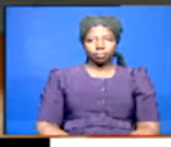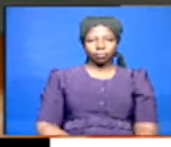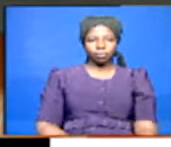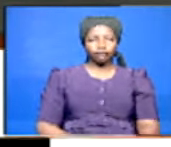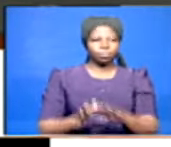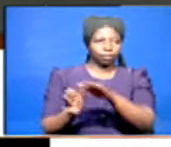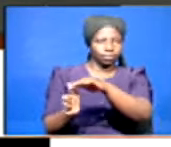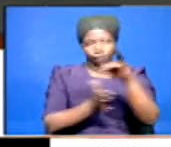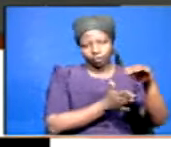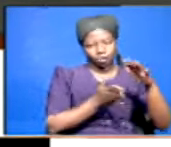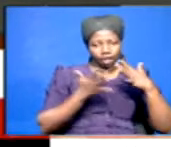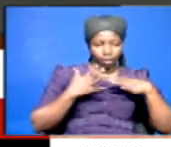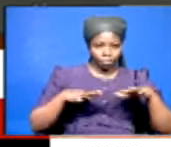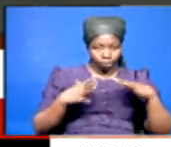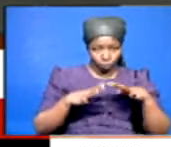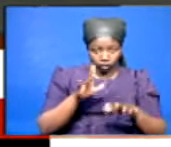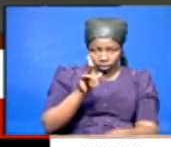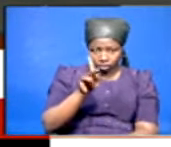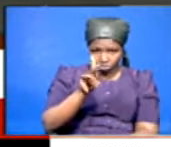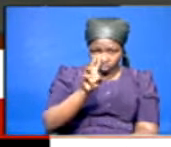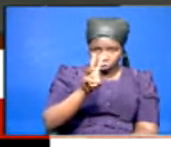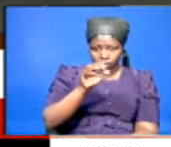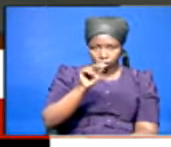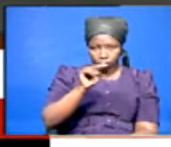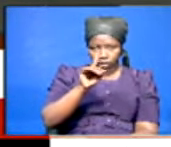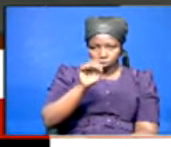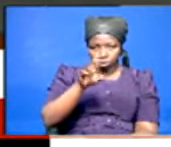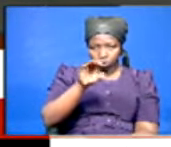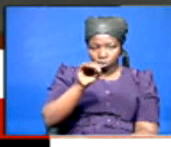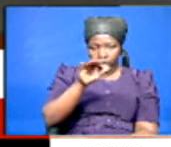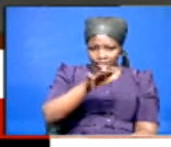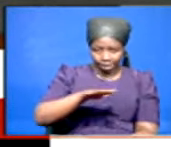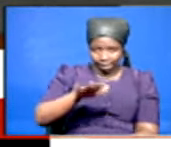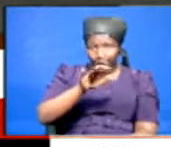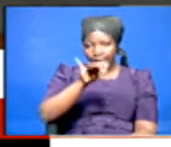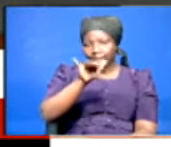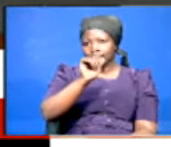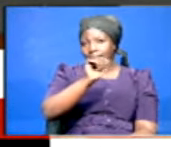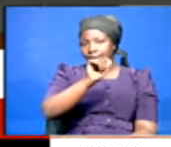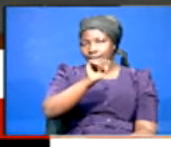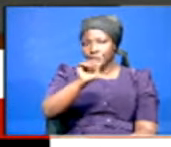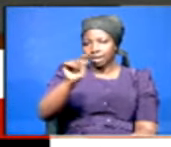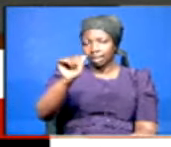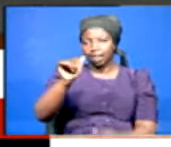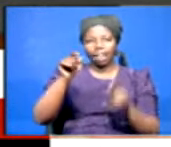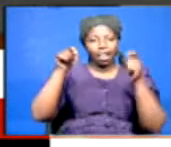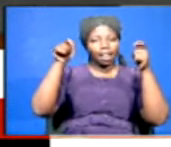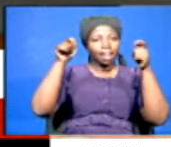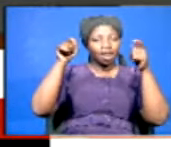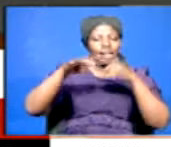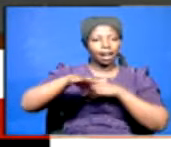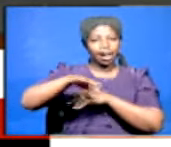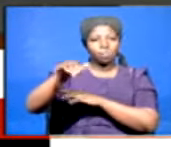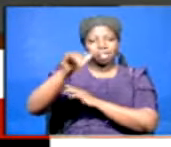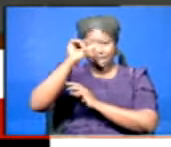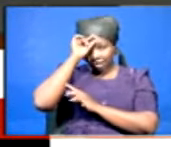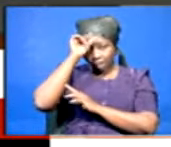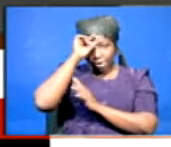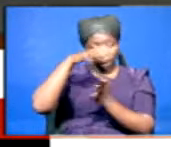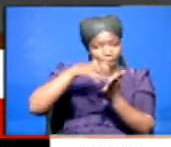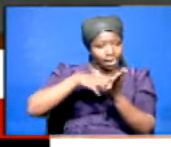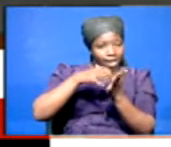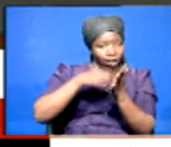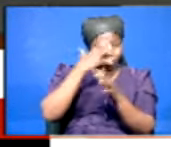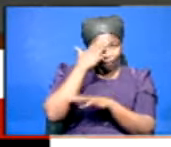Residents of Kwa Ndolo area, Yatta Sub County, are up in arms with the Machakos County Government over a stalled 57 million